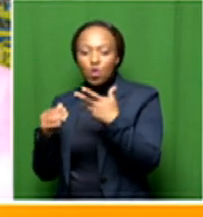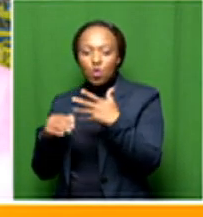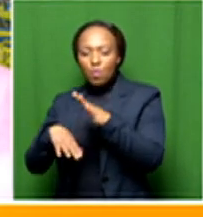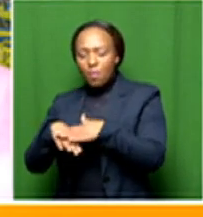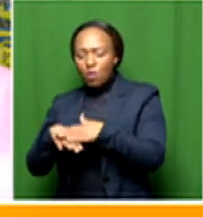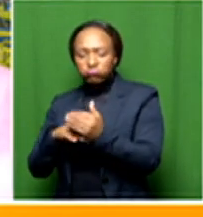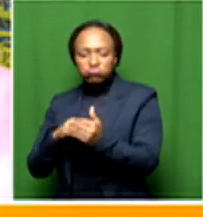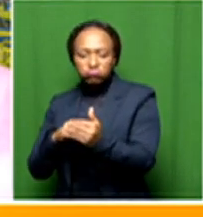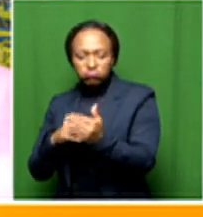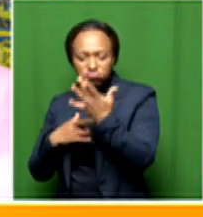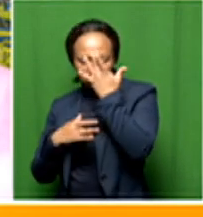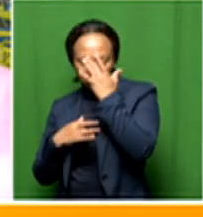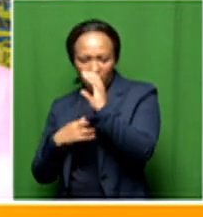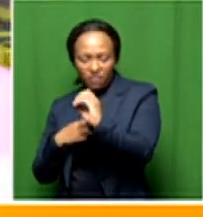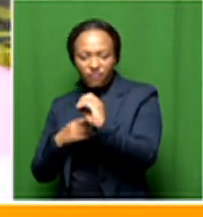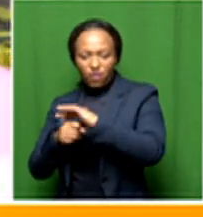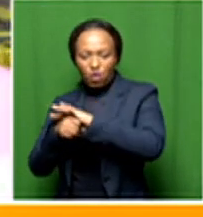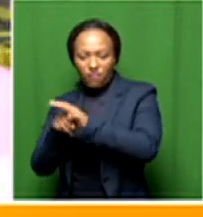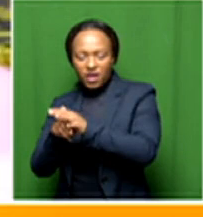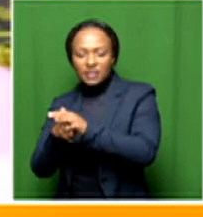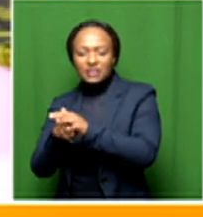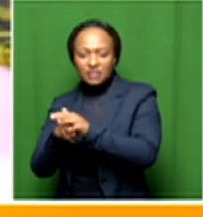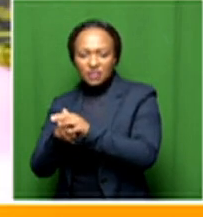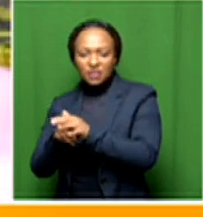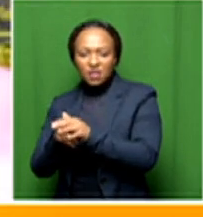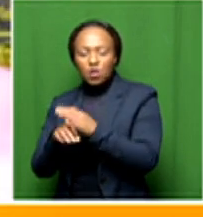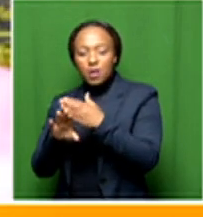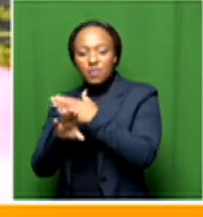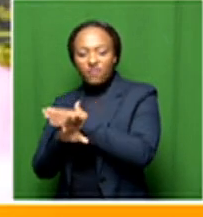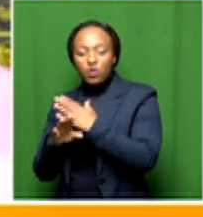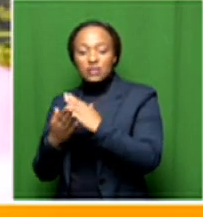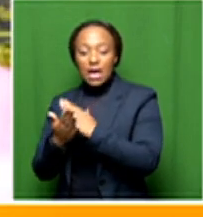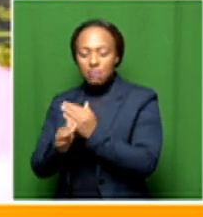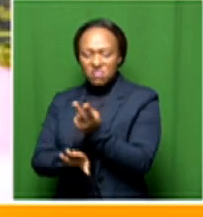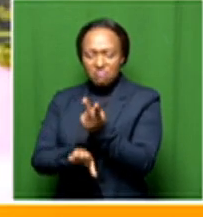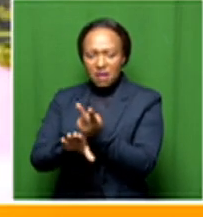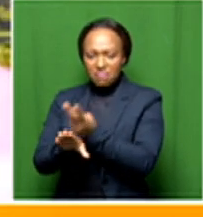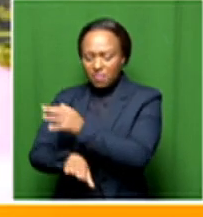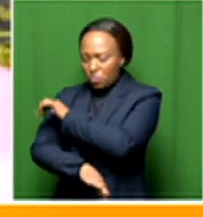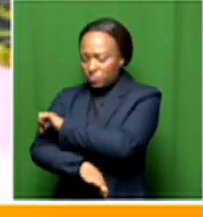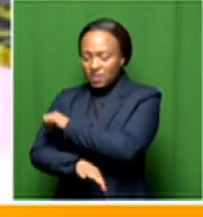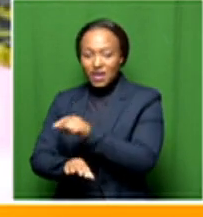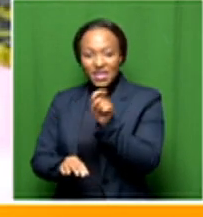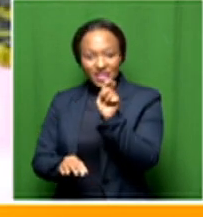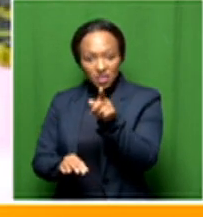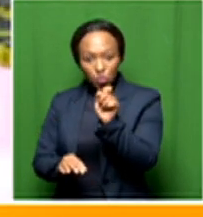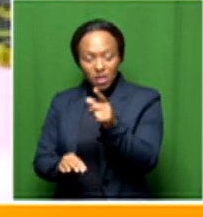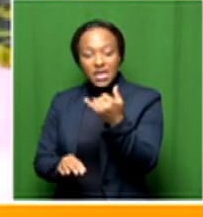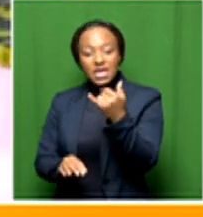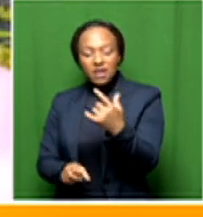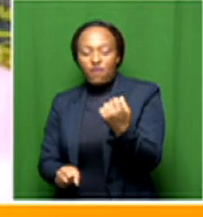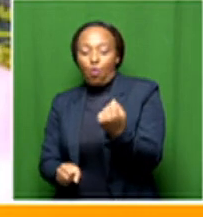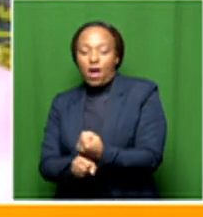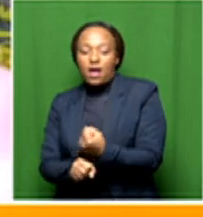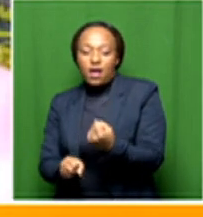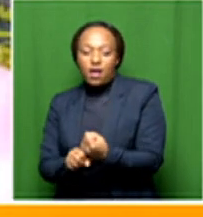further on with the infection from coronavirus, those in fact that are even in hospital. This one, you say, if works well,